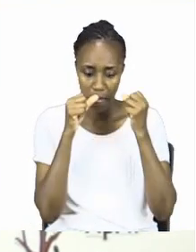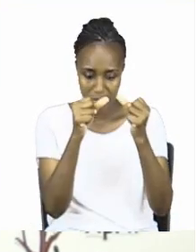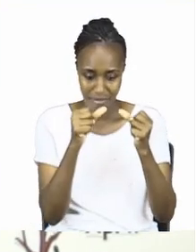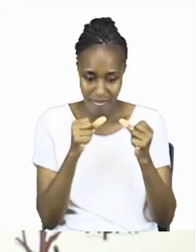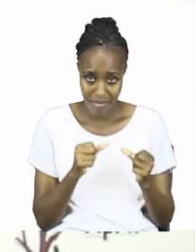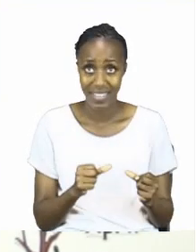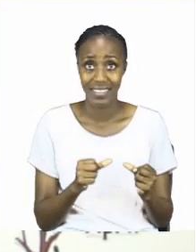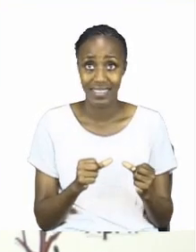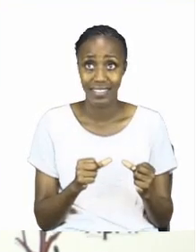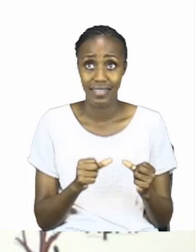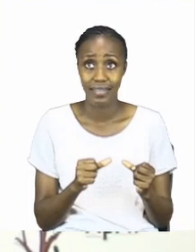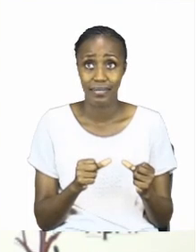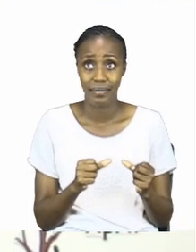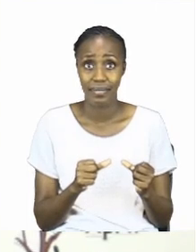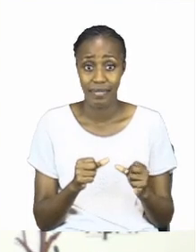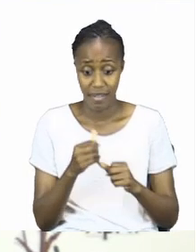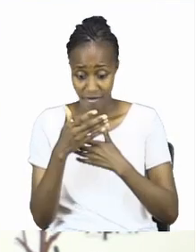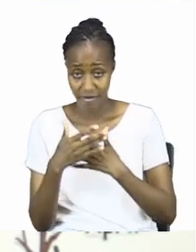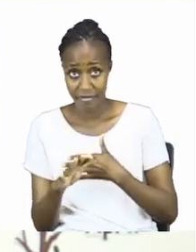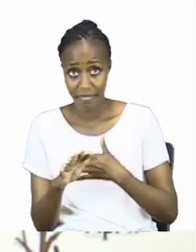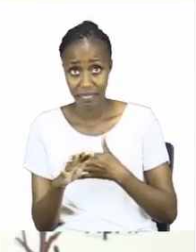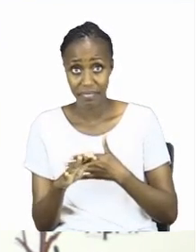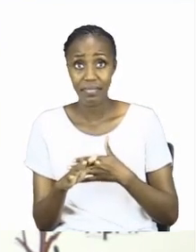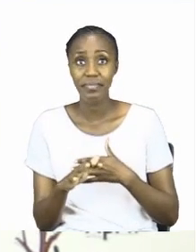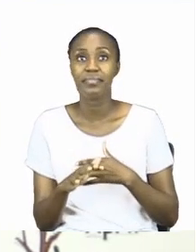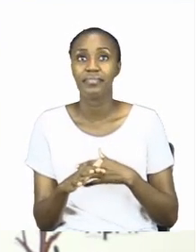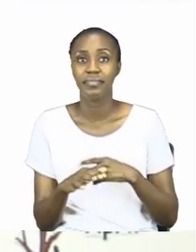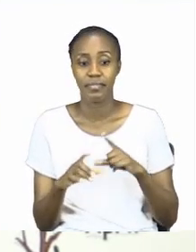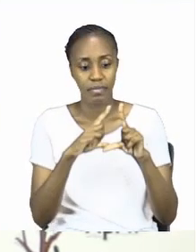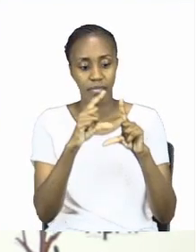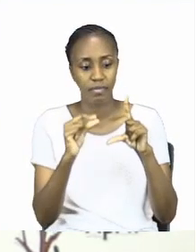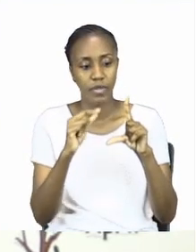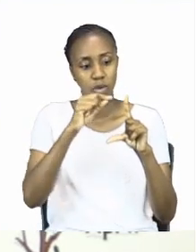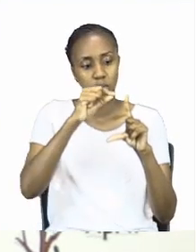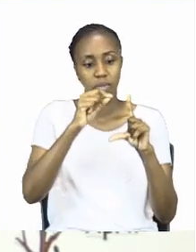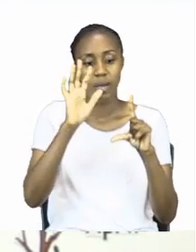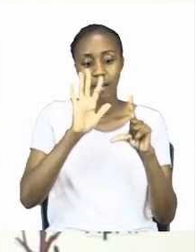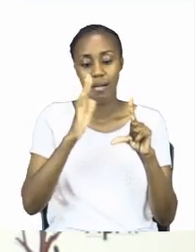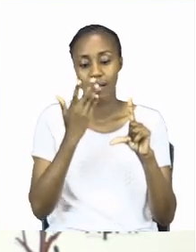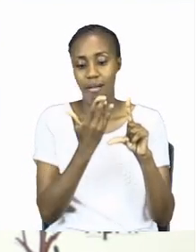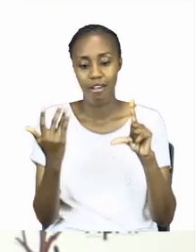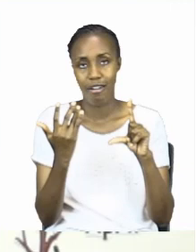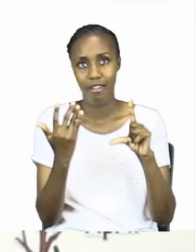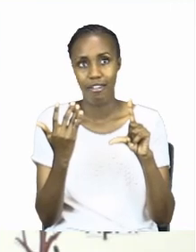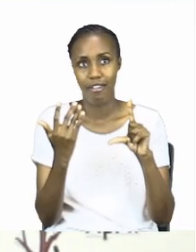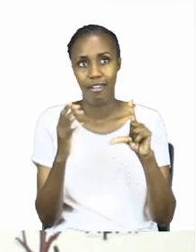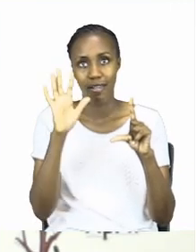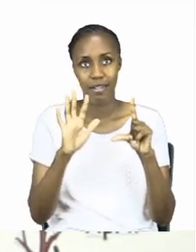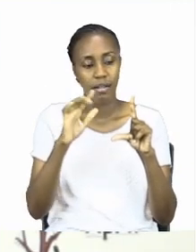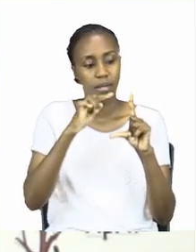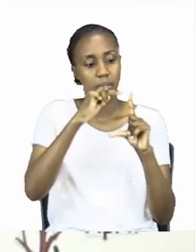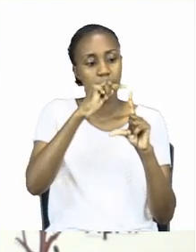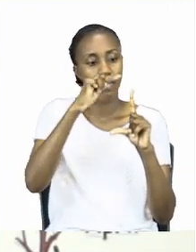one side. And after you have pasted the leaf, then you trace your leaf. Now remember, one leaf